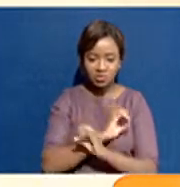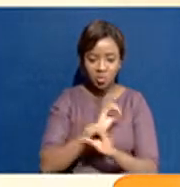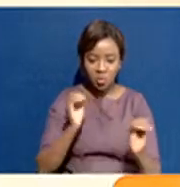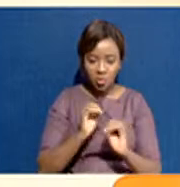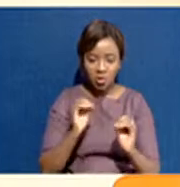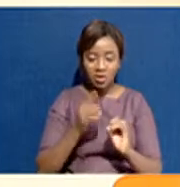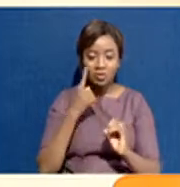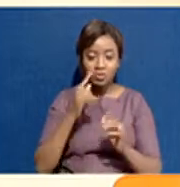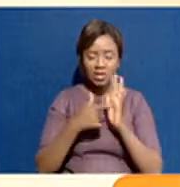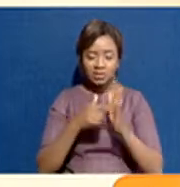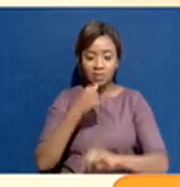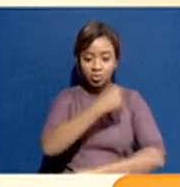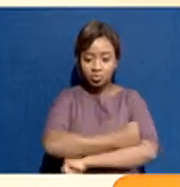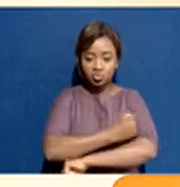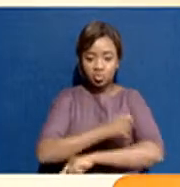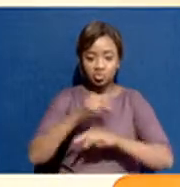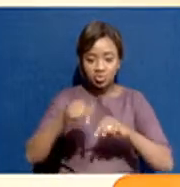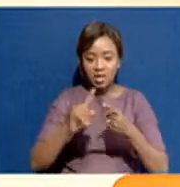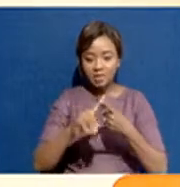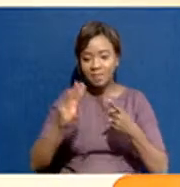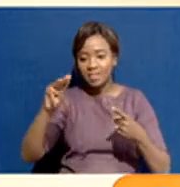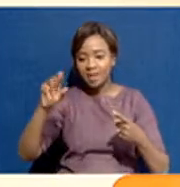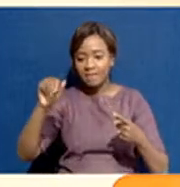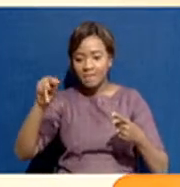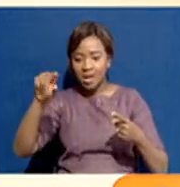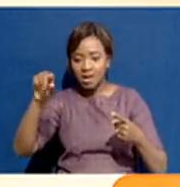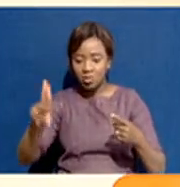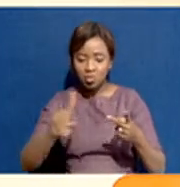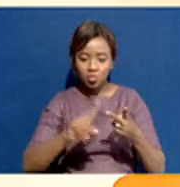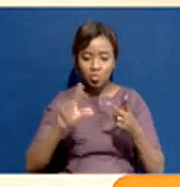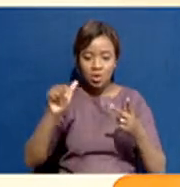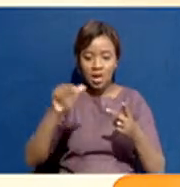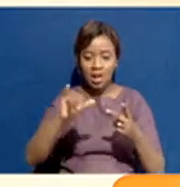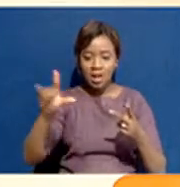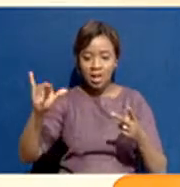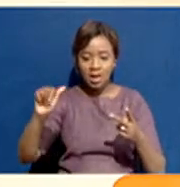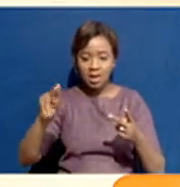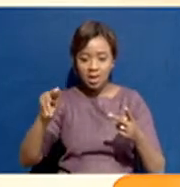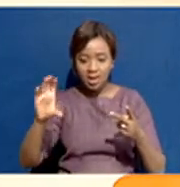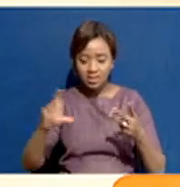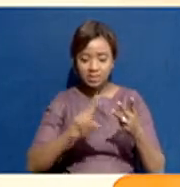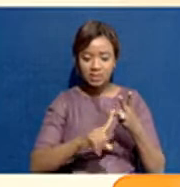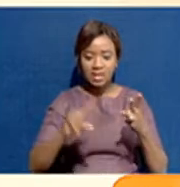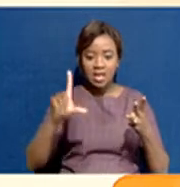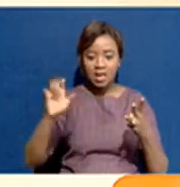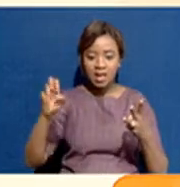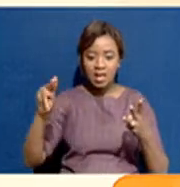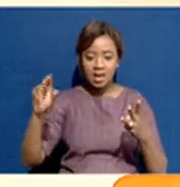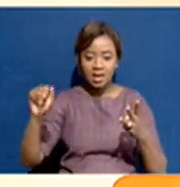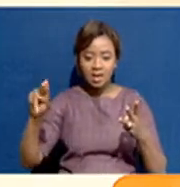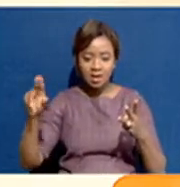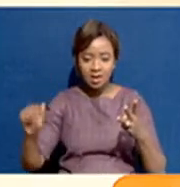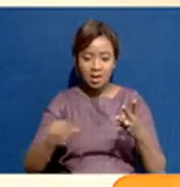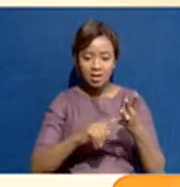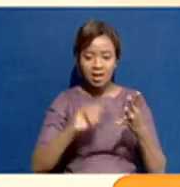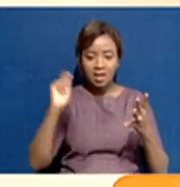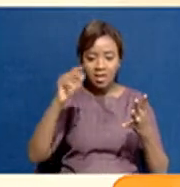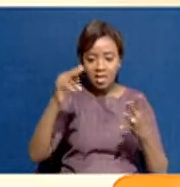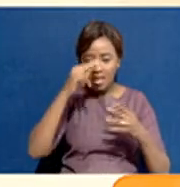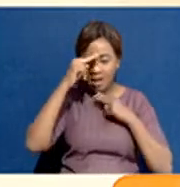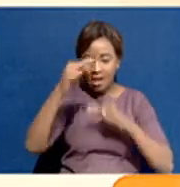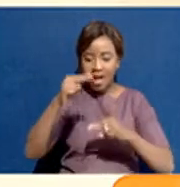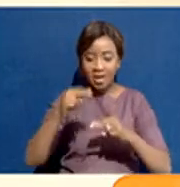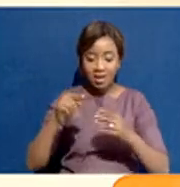we see today, Mangu, Alliance, Kenya High, Lenana School, all owe their